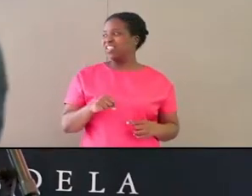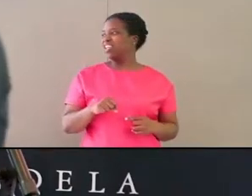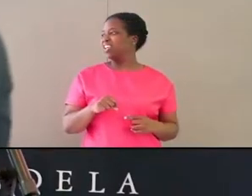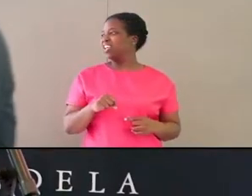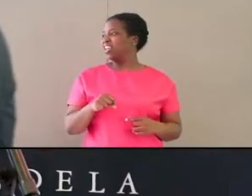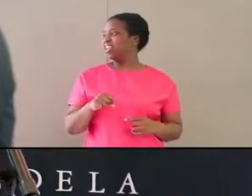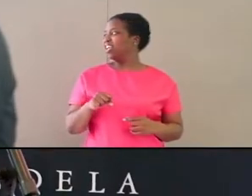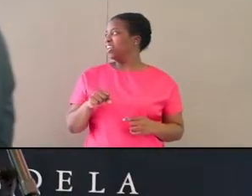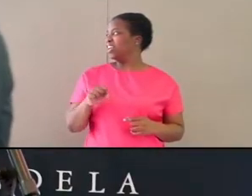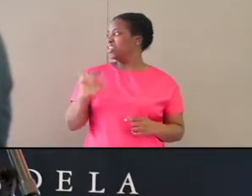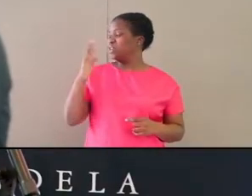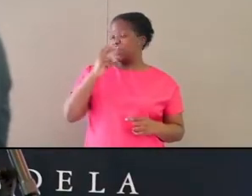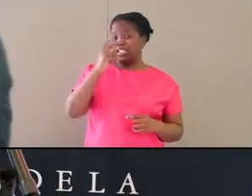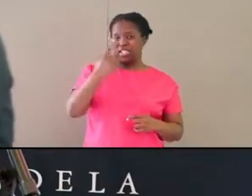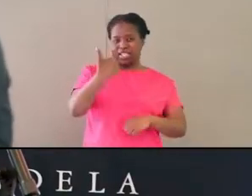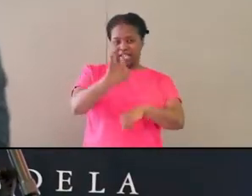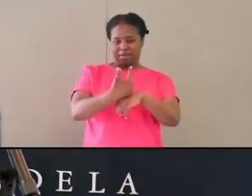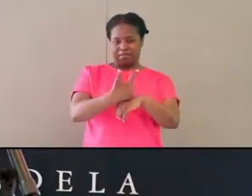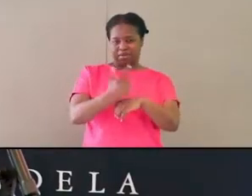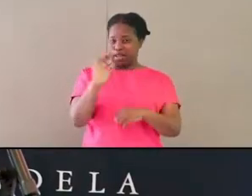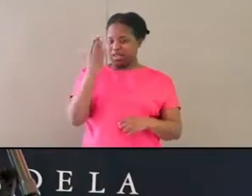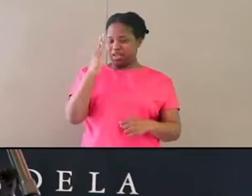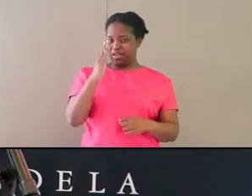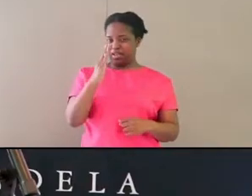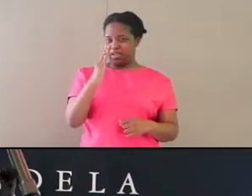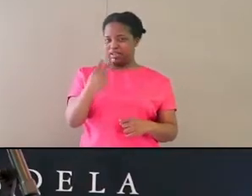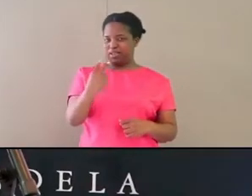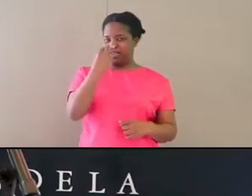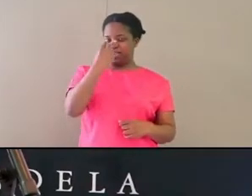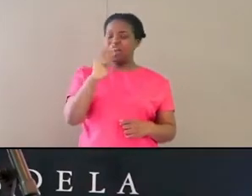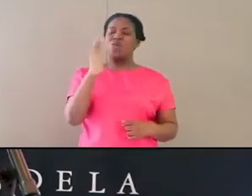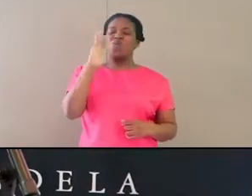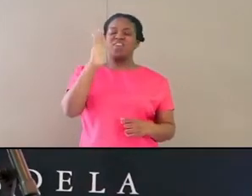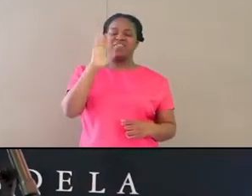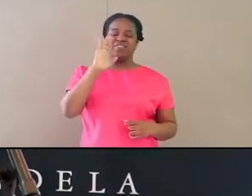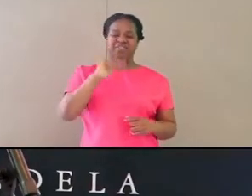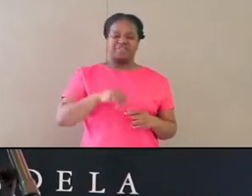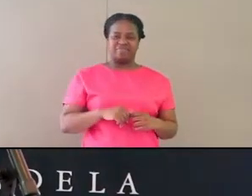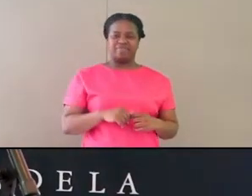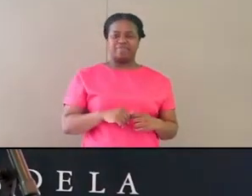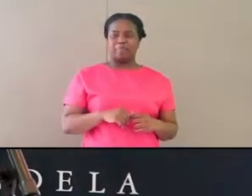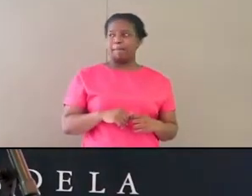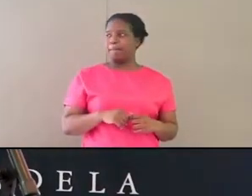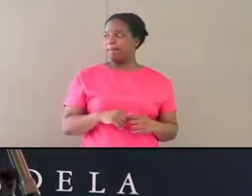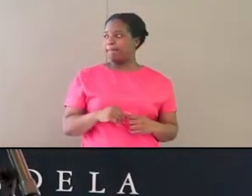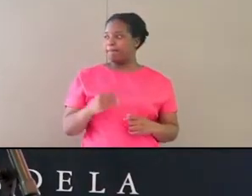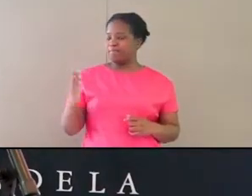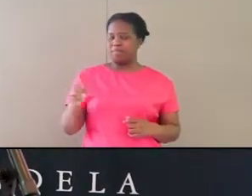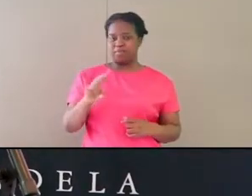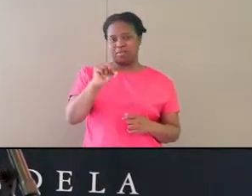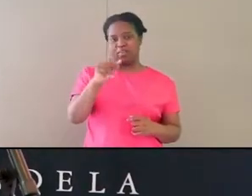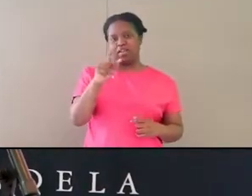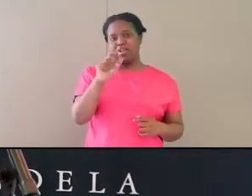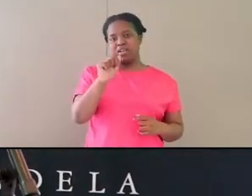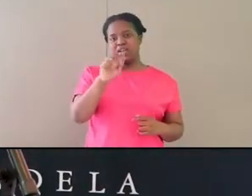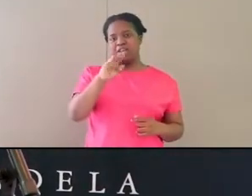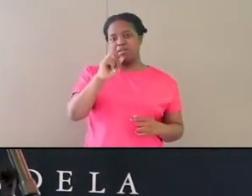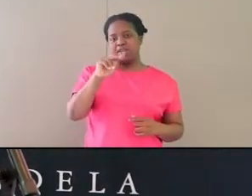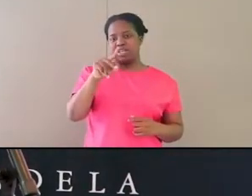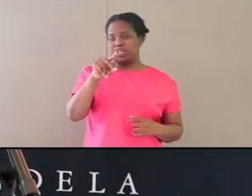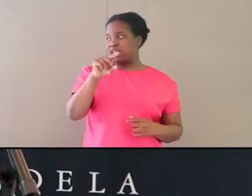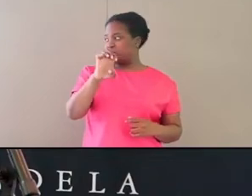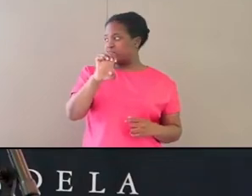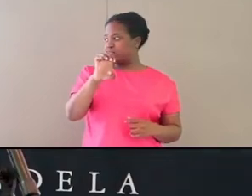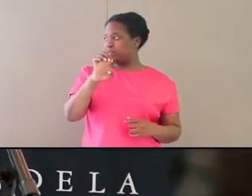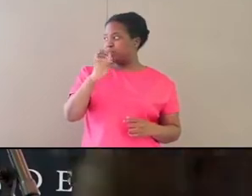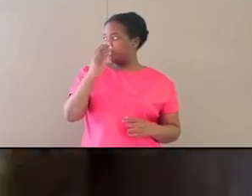see the nice things that the camera is facing me so they can't see you so I wave on your behalf as Mr. Kabinde comes up let me just share something with